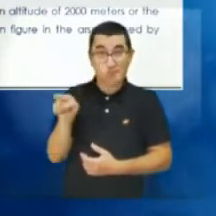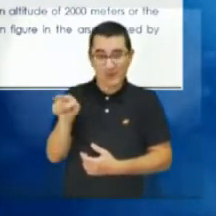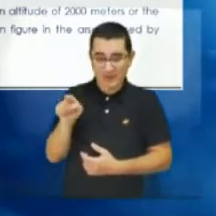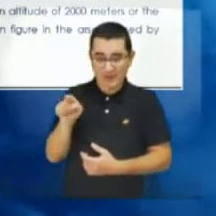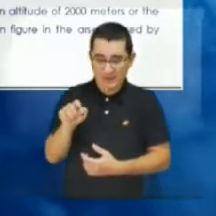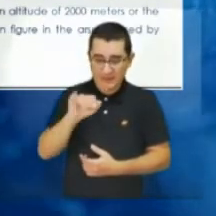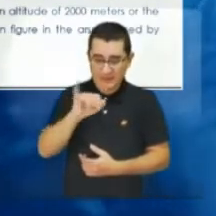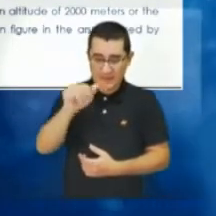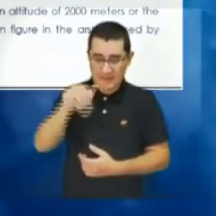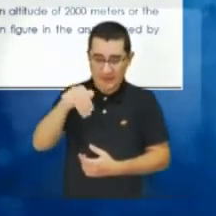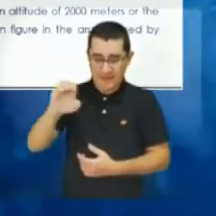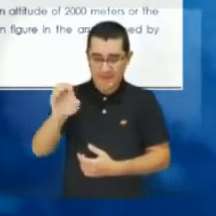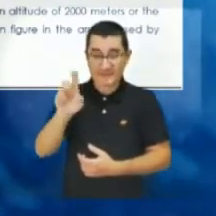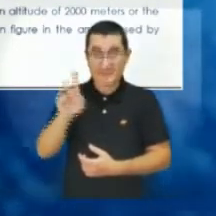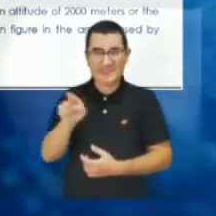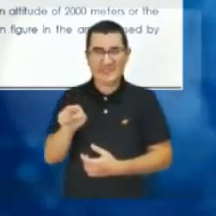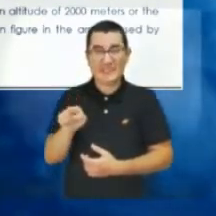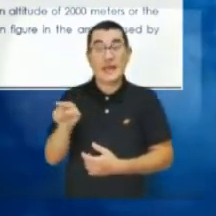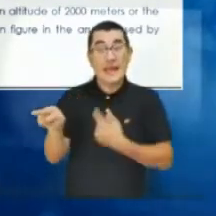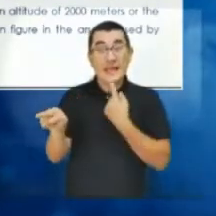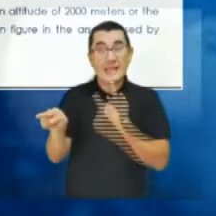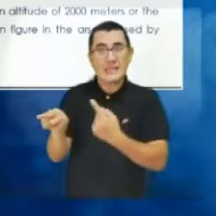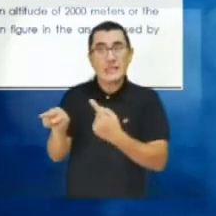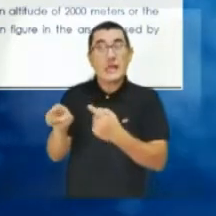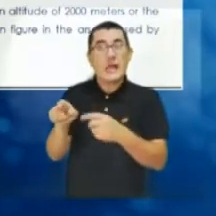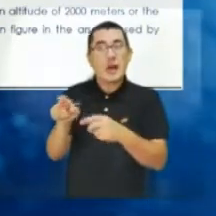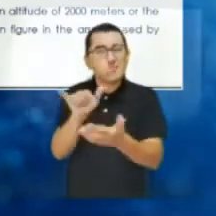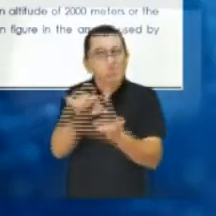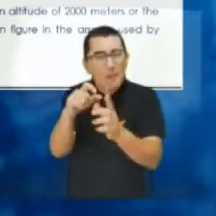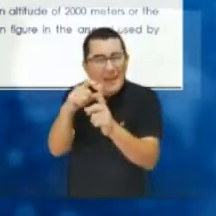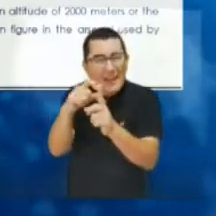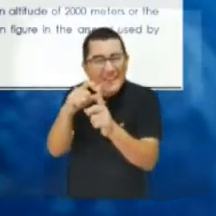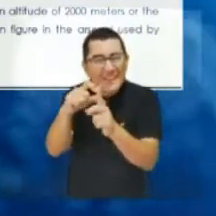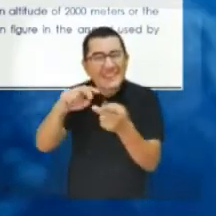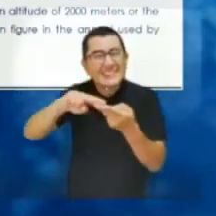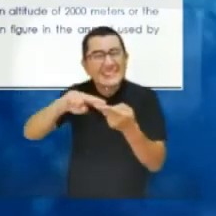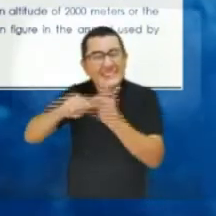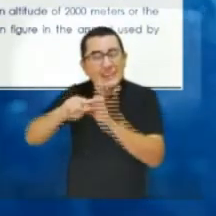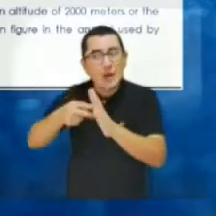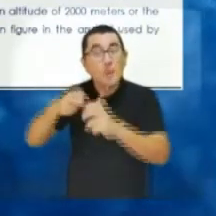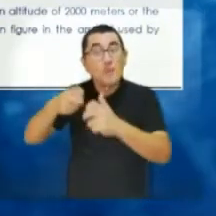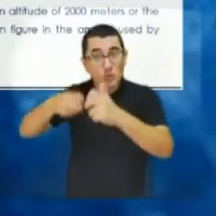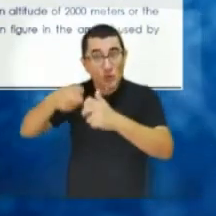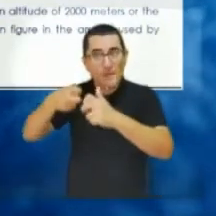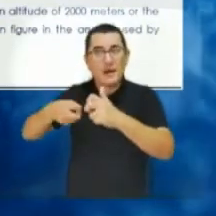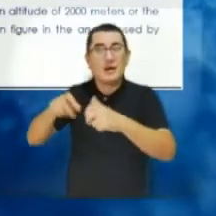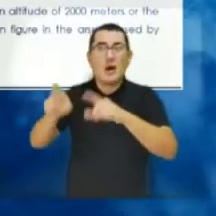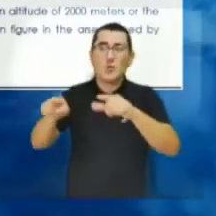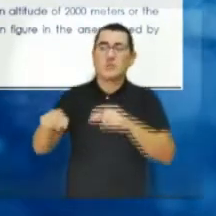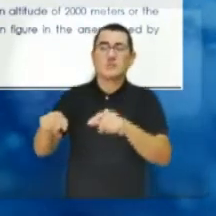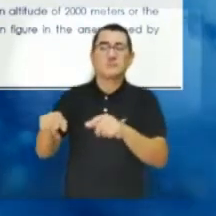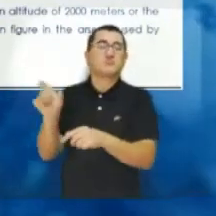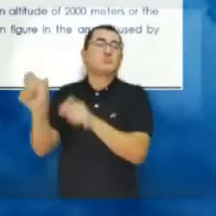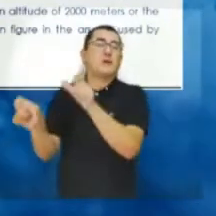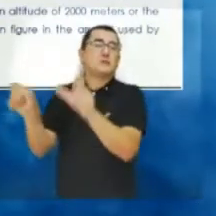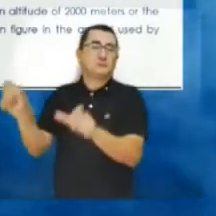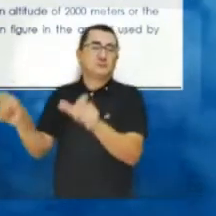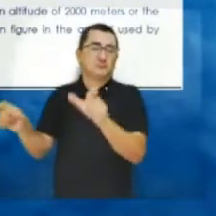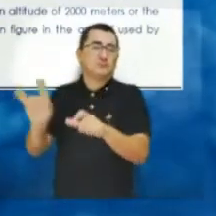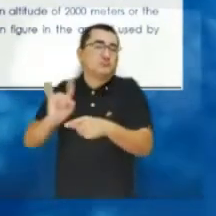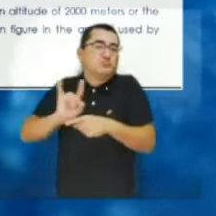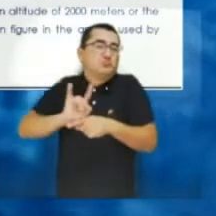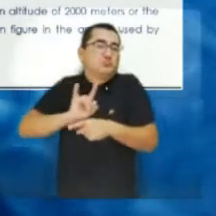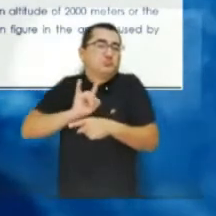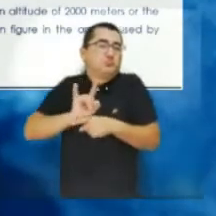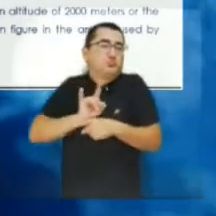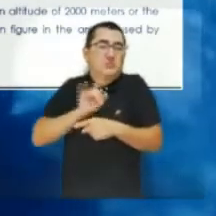problem, especially GNSS jammers that people would use, for example, in their car because they don't want their employer to